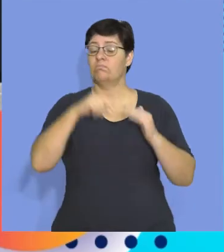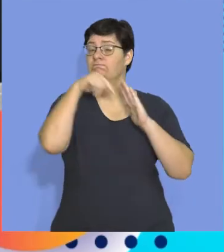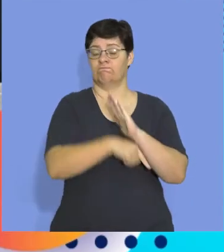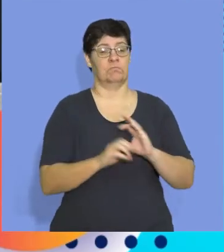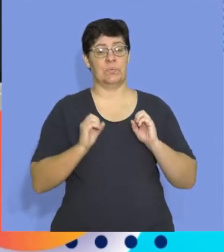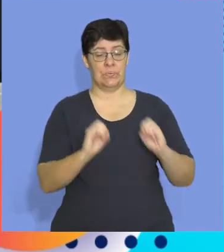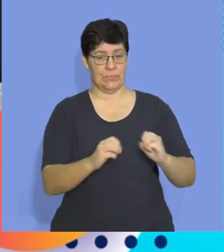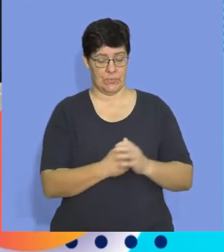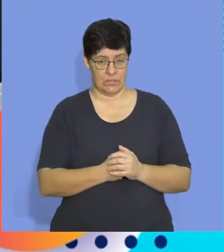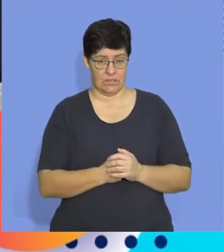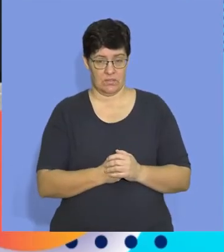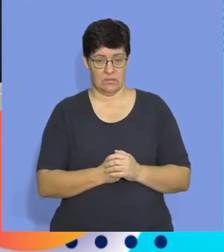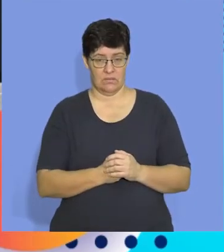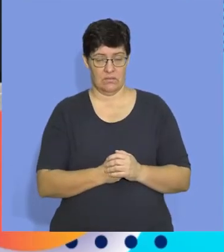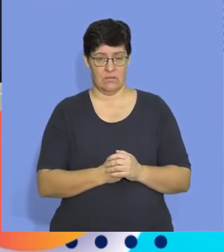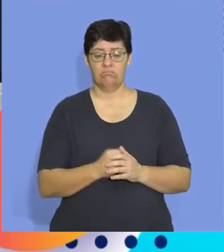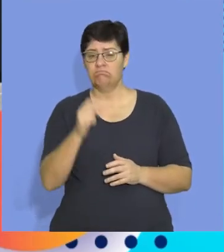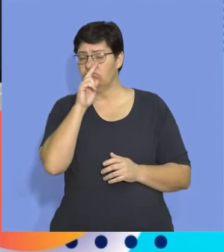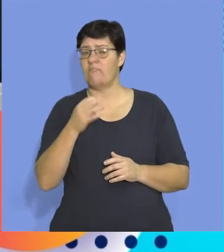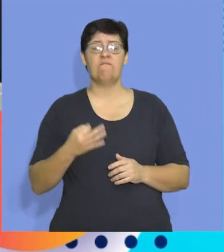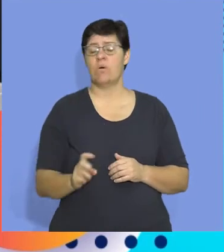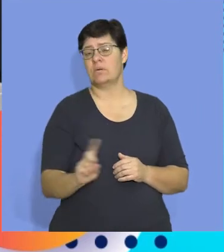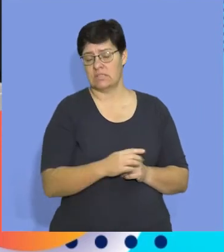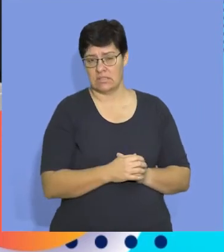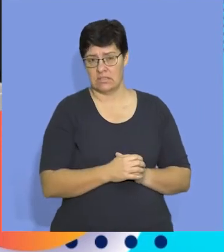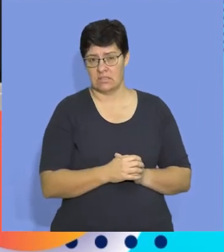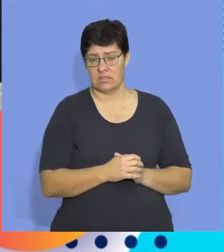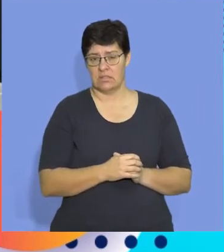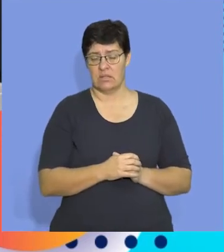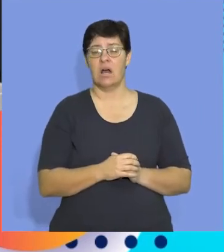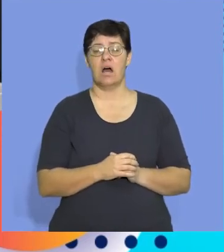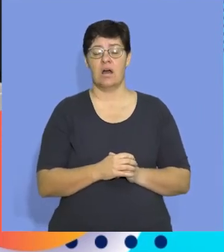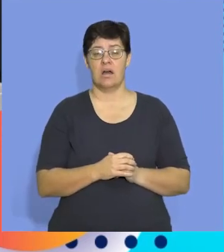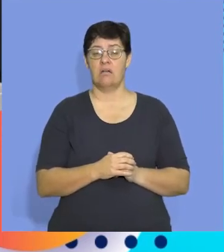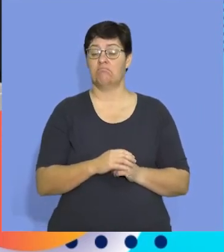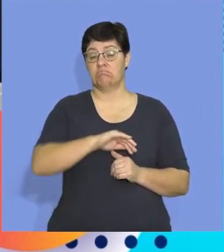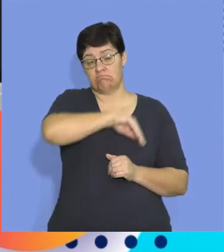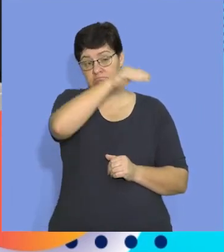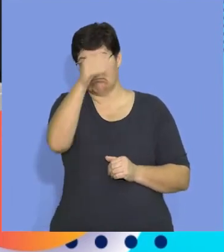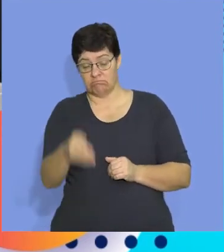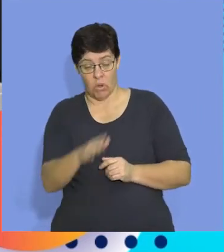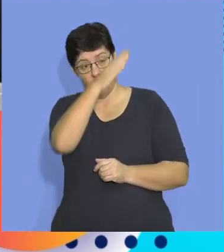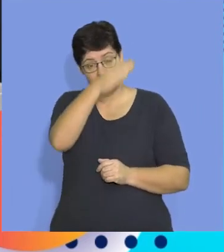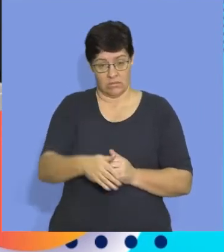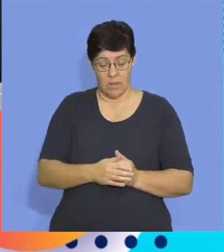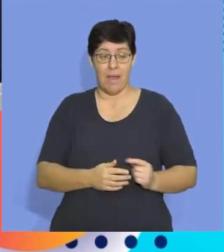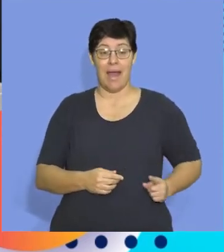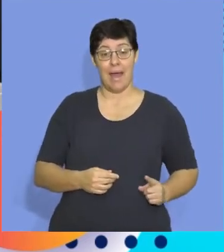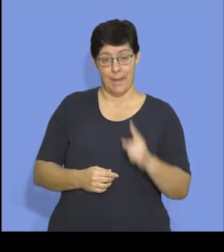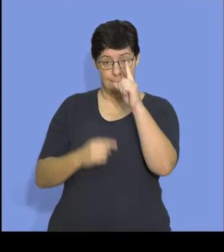It's a sketch. What are we looking for? Shape. I've taken up as my positive